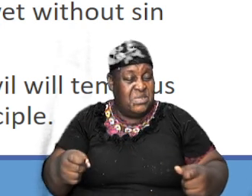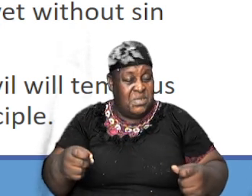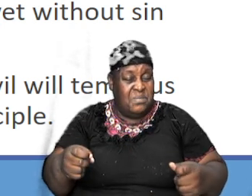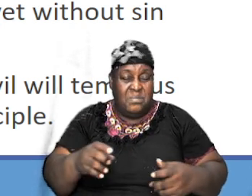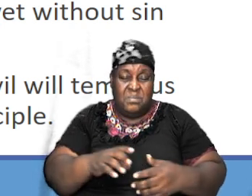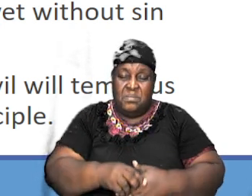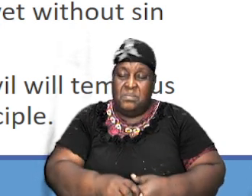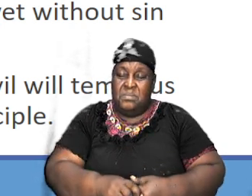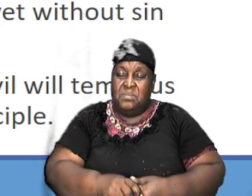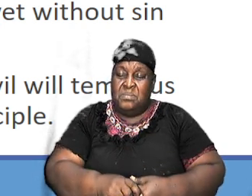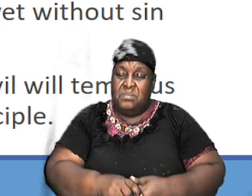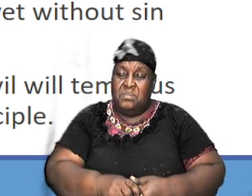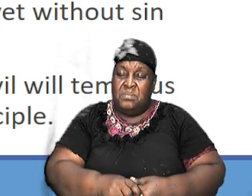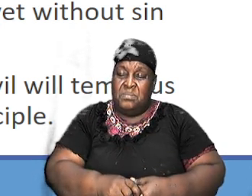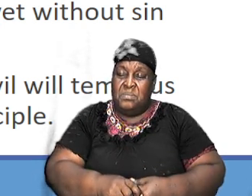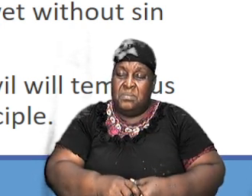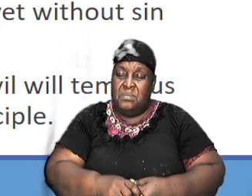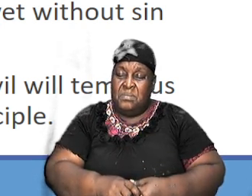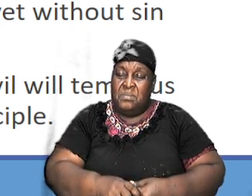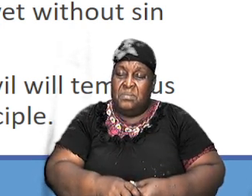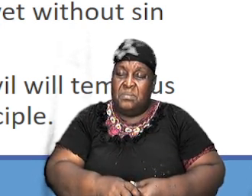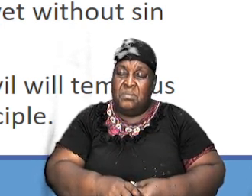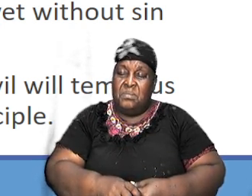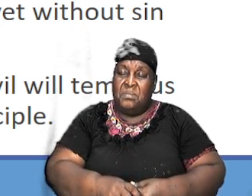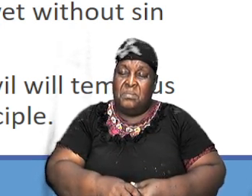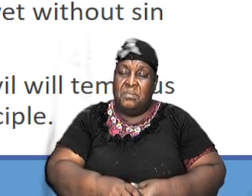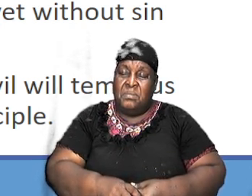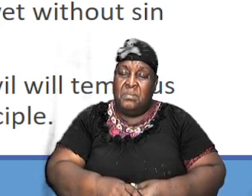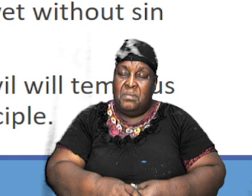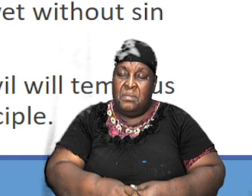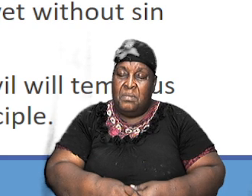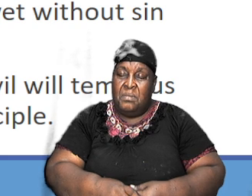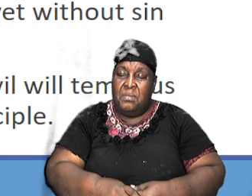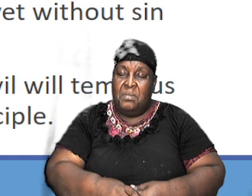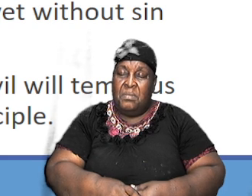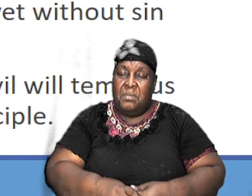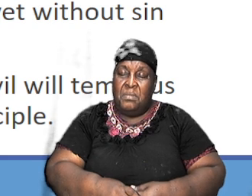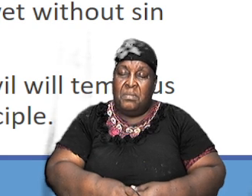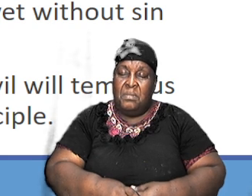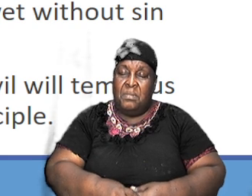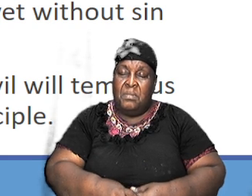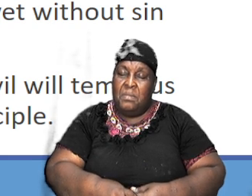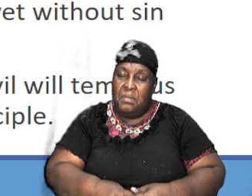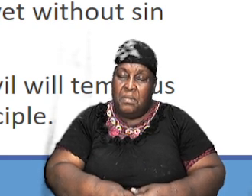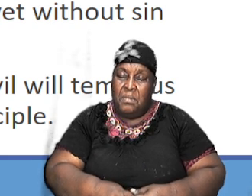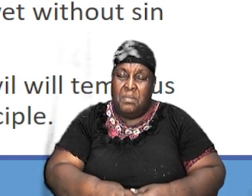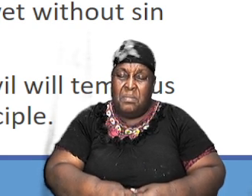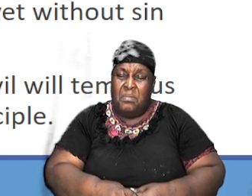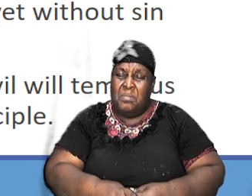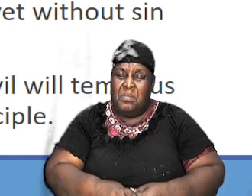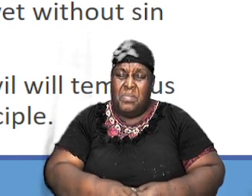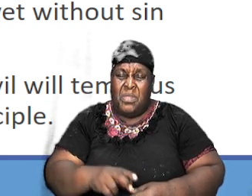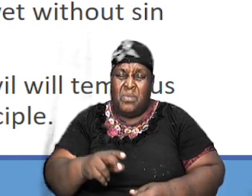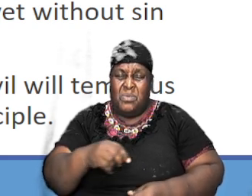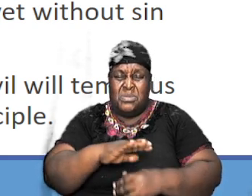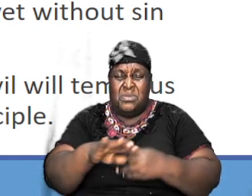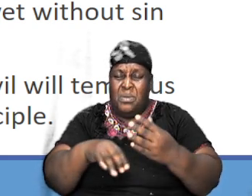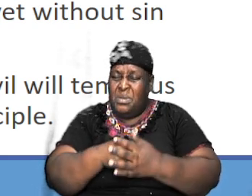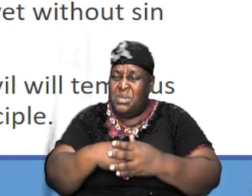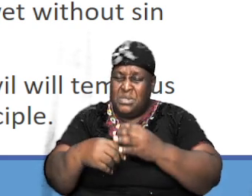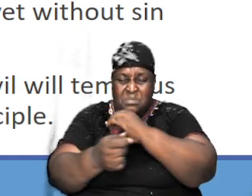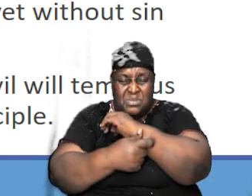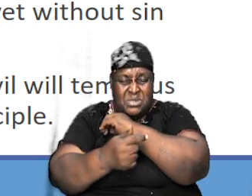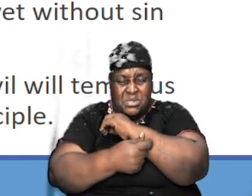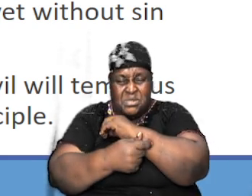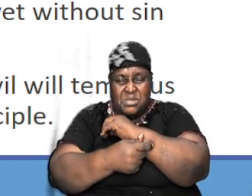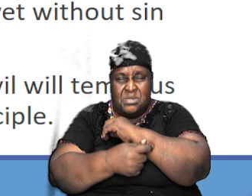Hebrew 4 verse 15 state that you know, he was tempted in all points, you know, as we